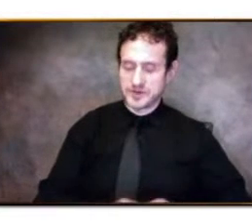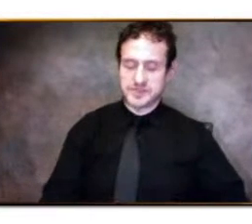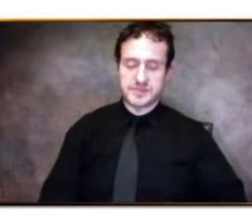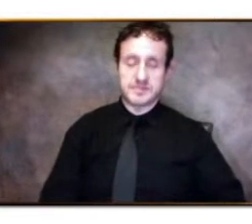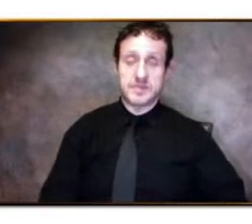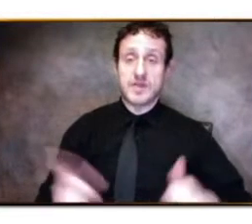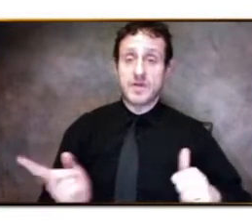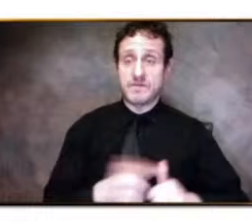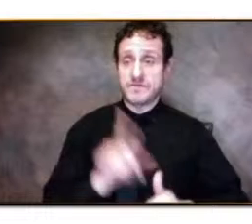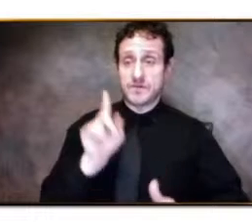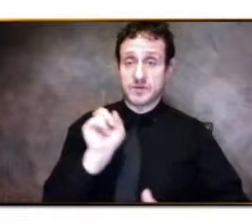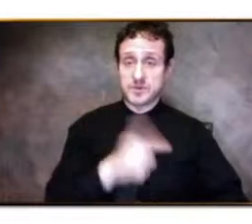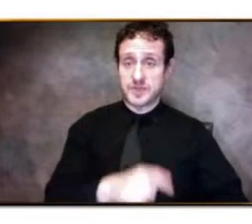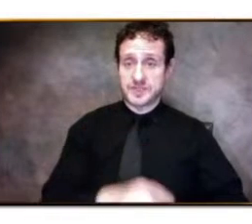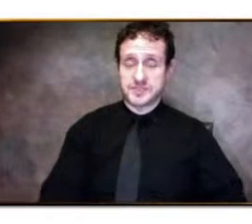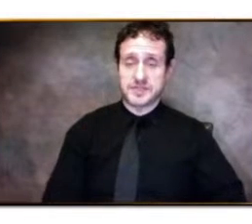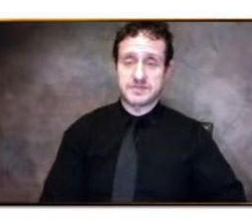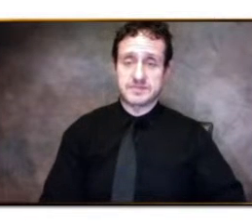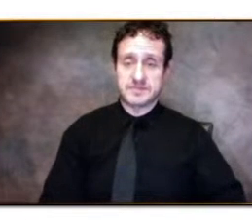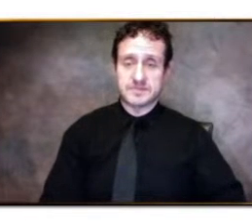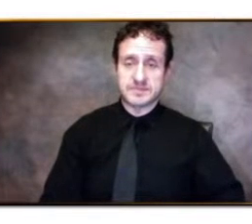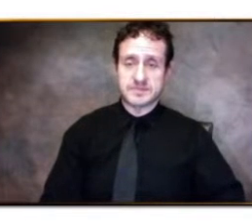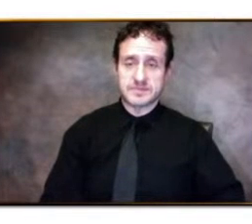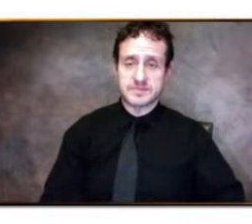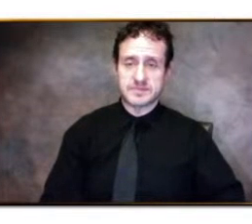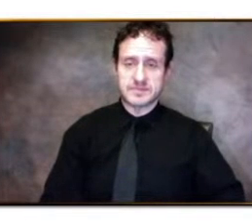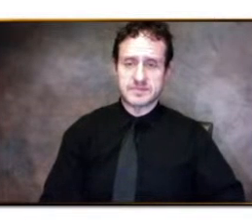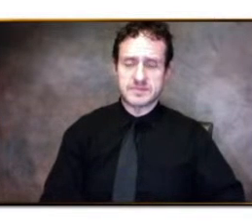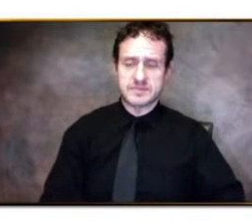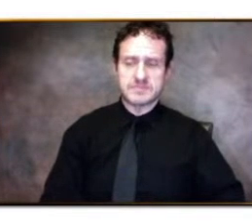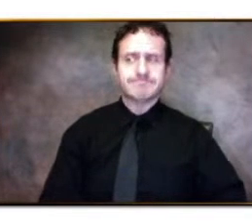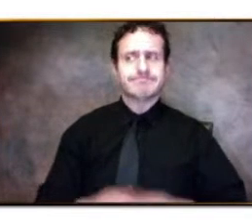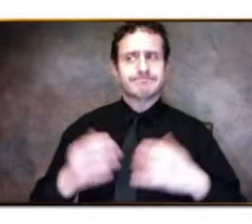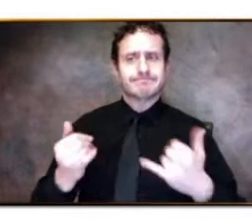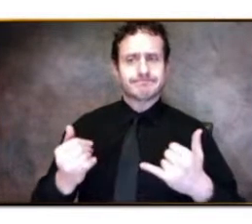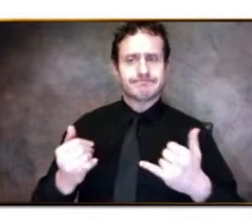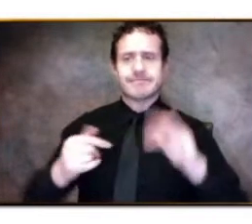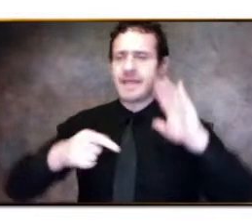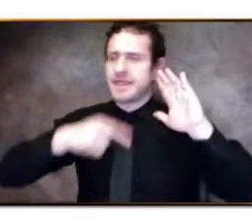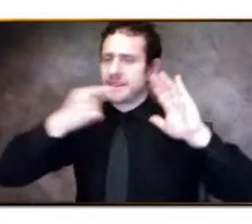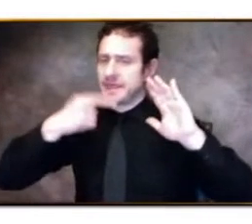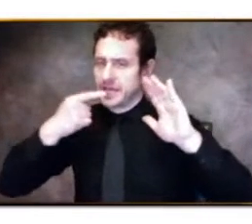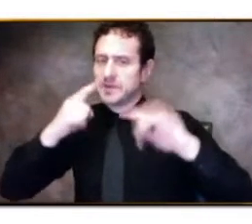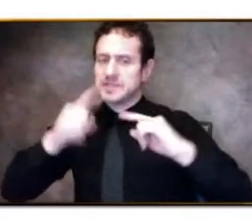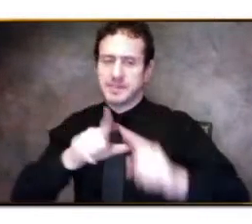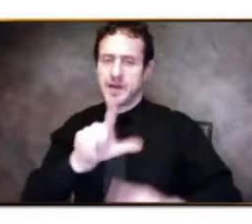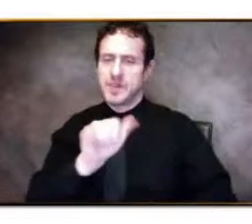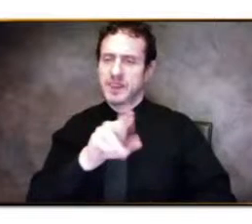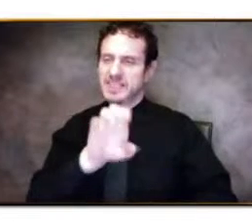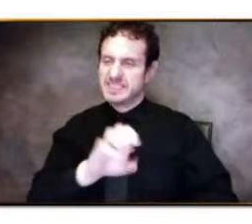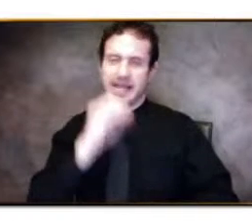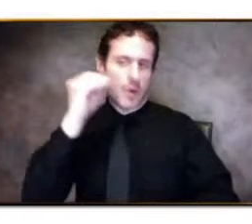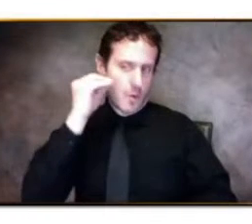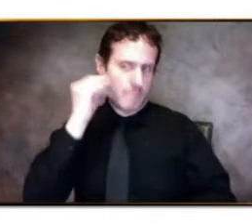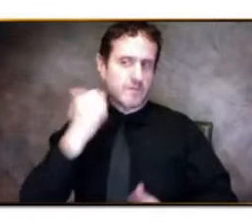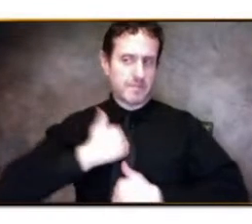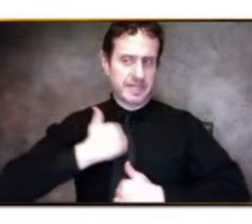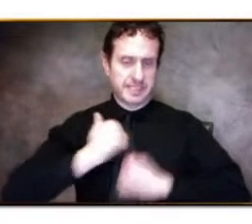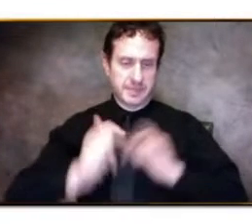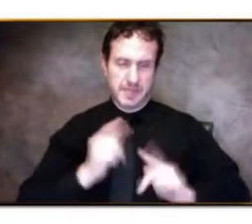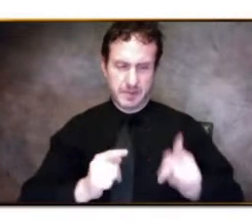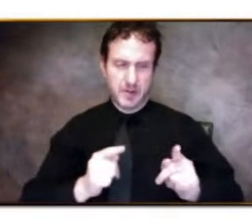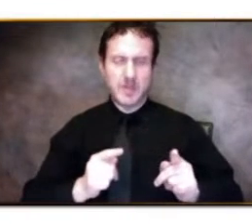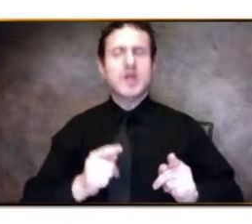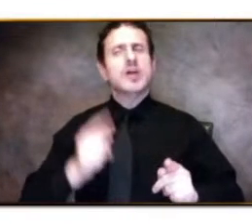the Center Square. With the revelations from the public hearings on LaSalle, wouldn't it be beneficial for more public hearings and scrutiny on